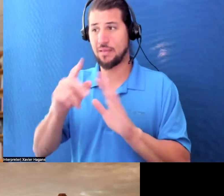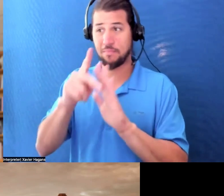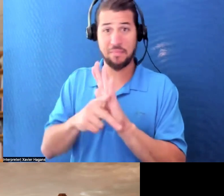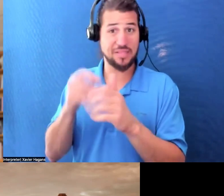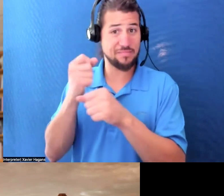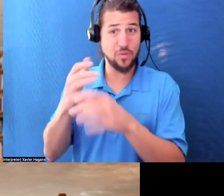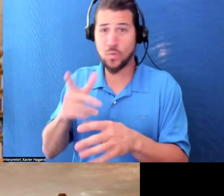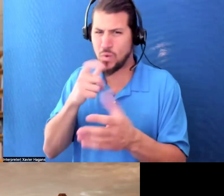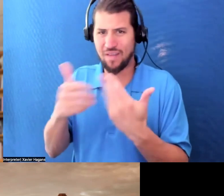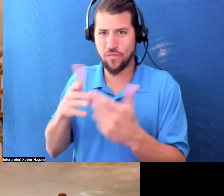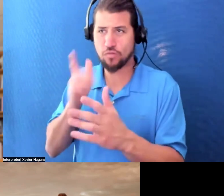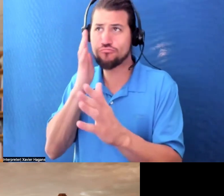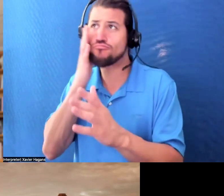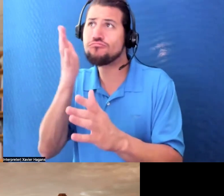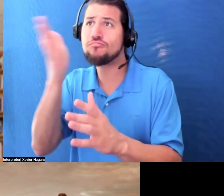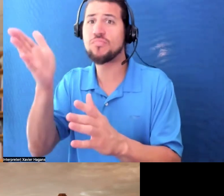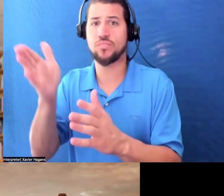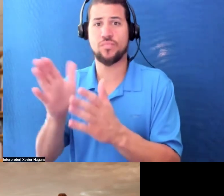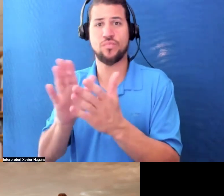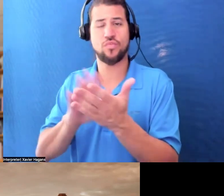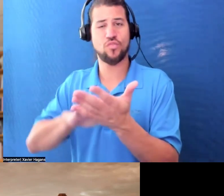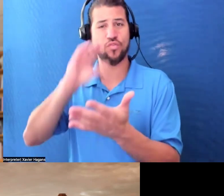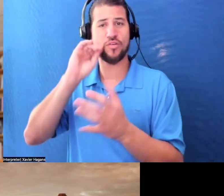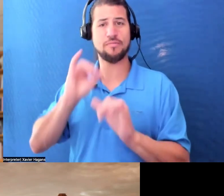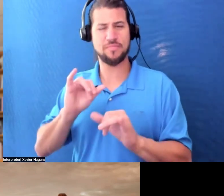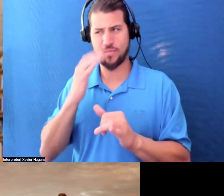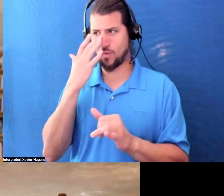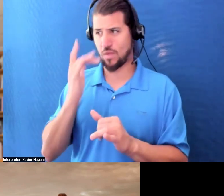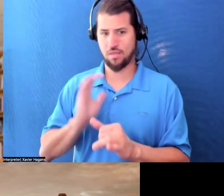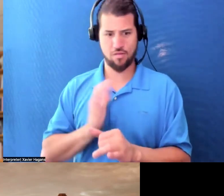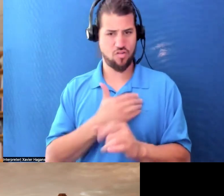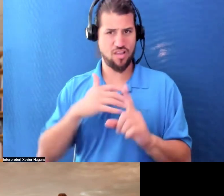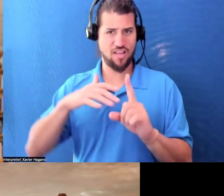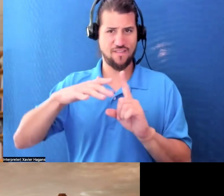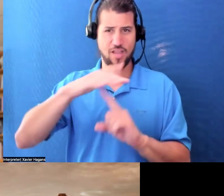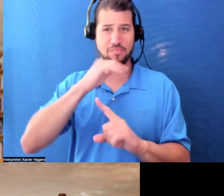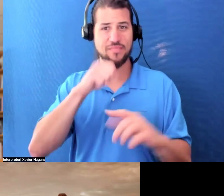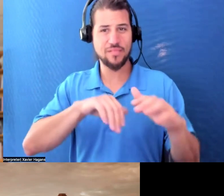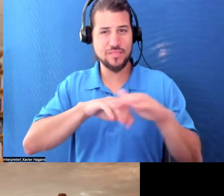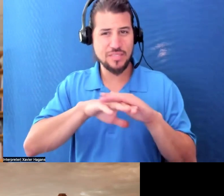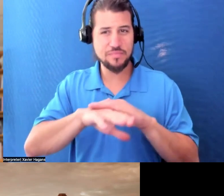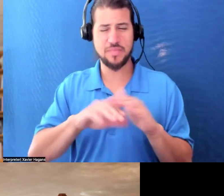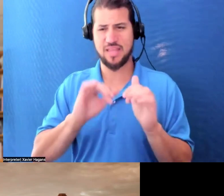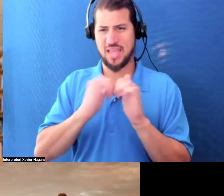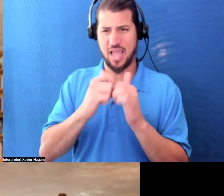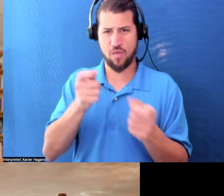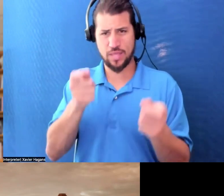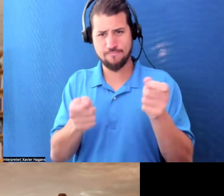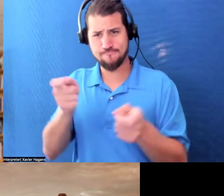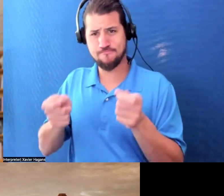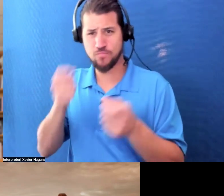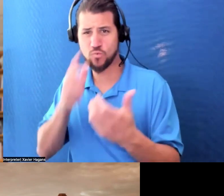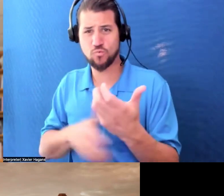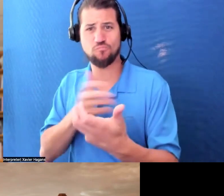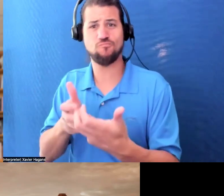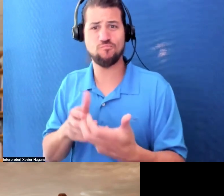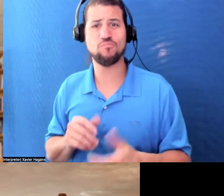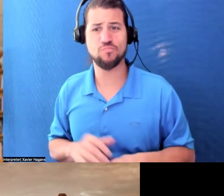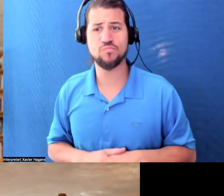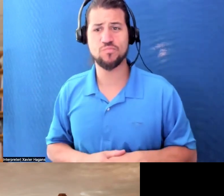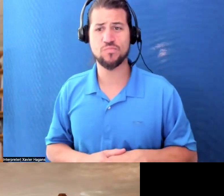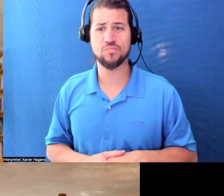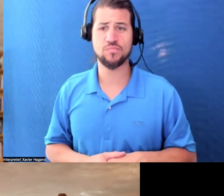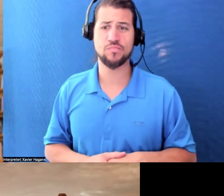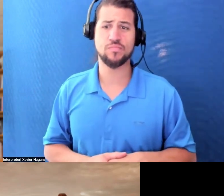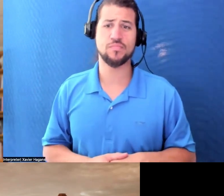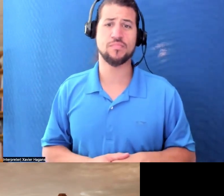be, also learn about why our environment is so inaccessible and what we can do to change that. I'd